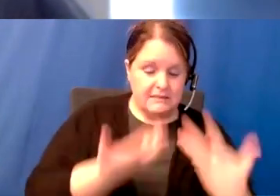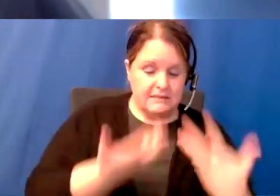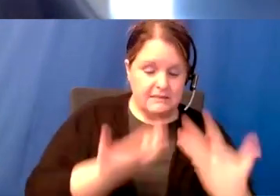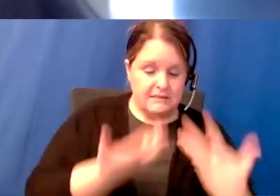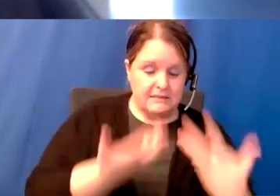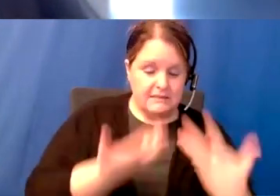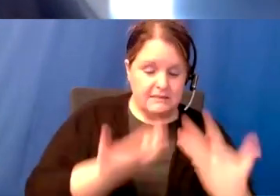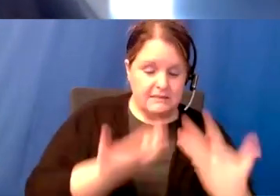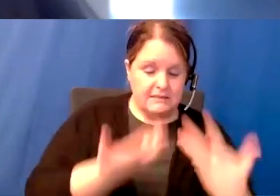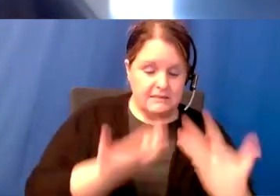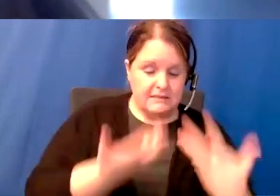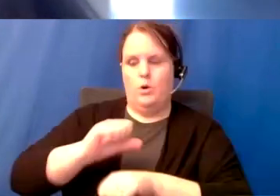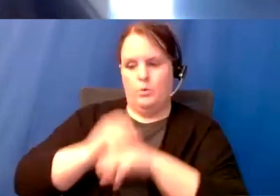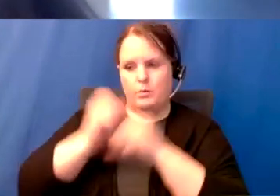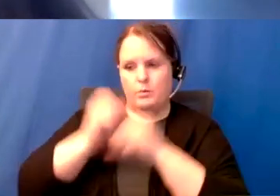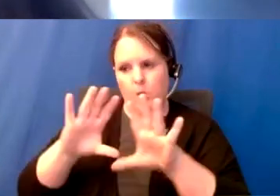in similar